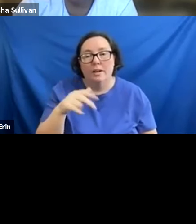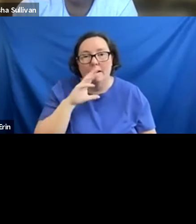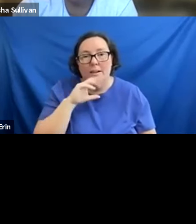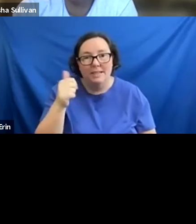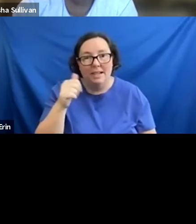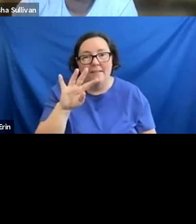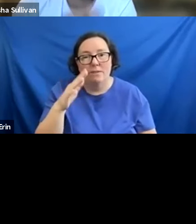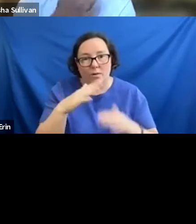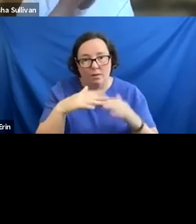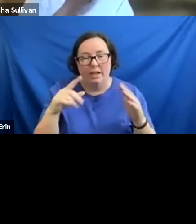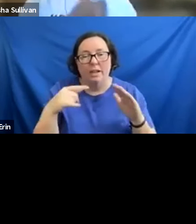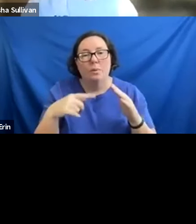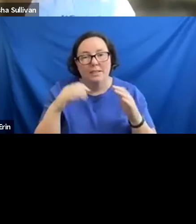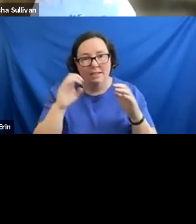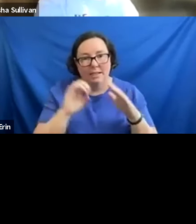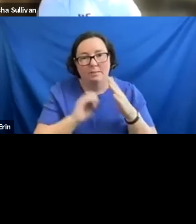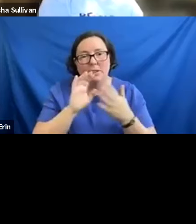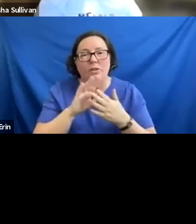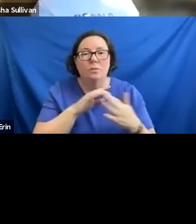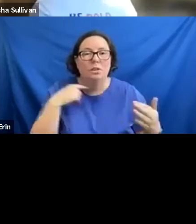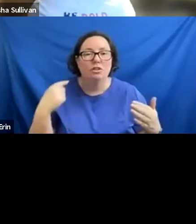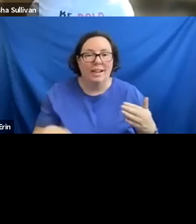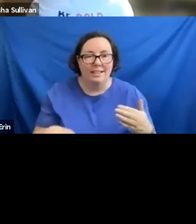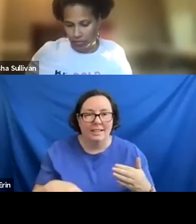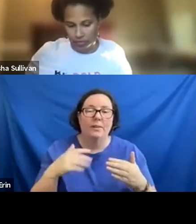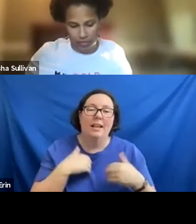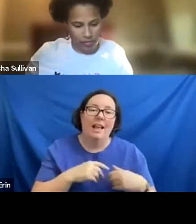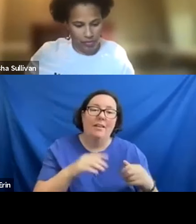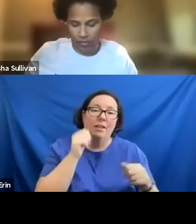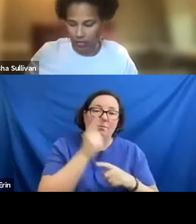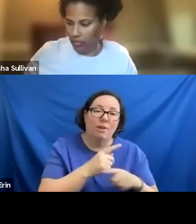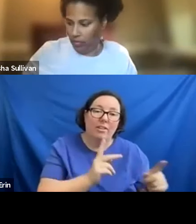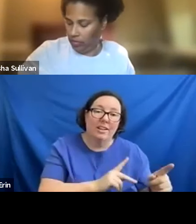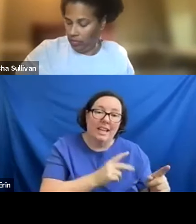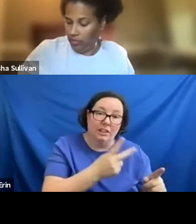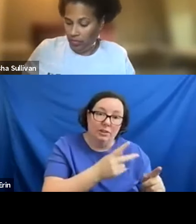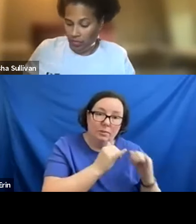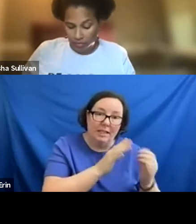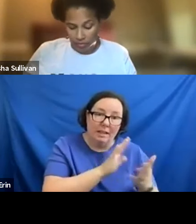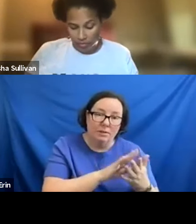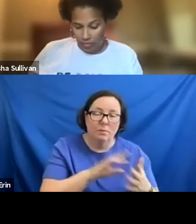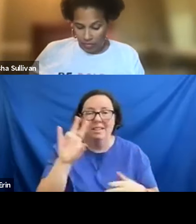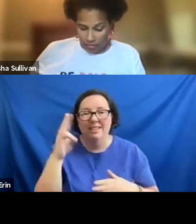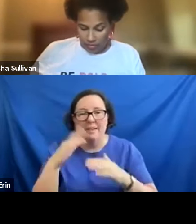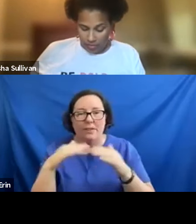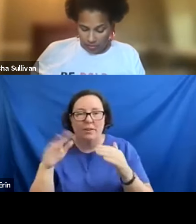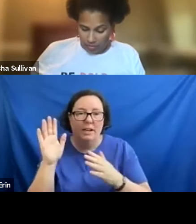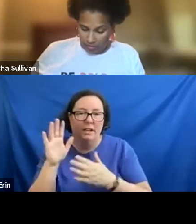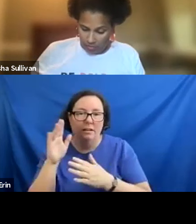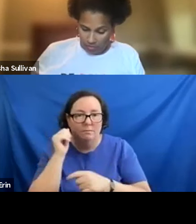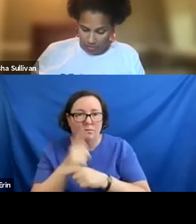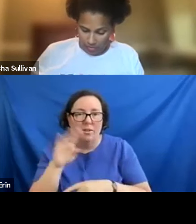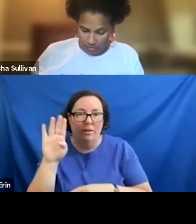4th grader in Quincy Elementary School in Chinatown. I have a K2 brother in the same school as me and a 7th grader brother in Boston Latin